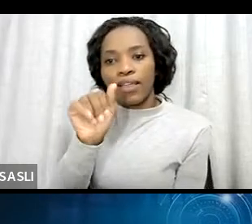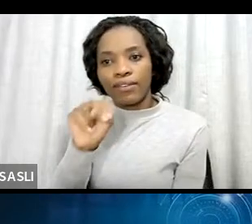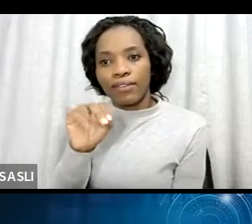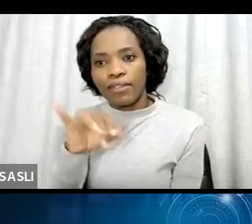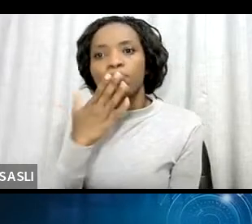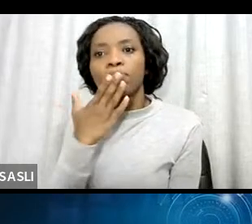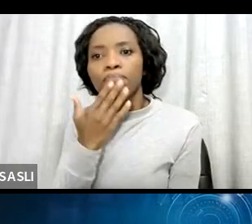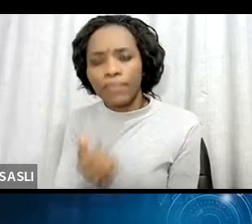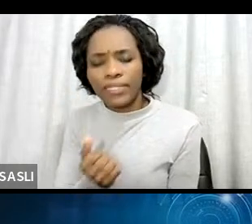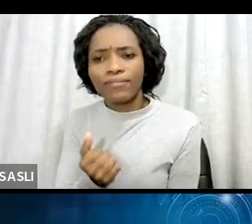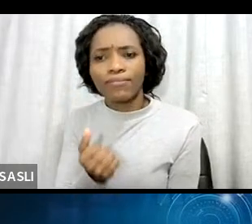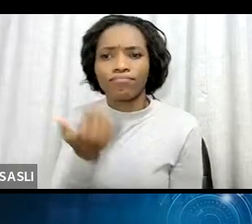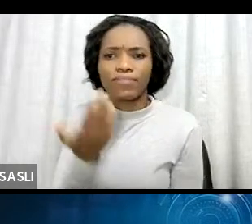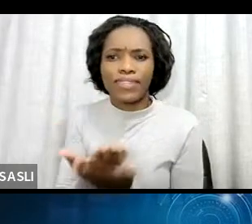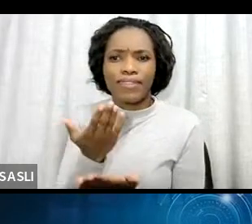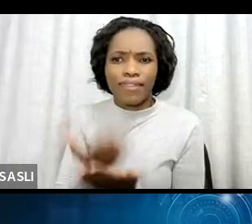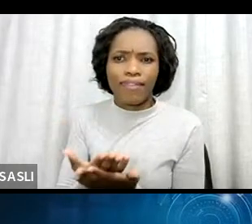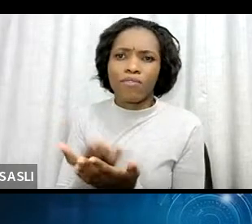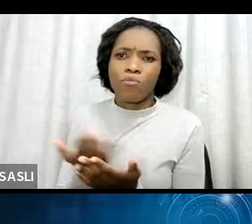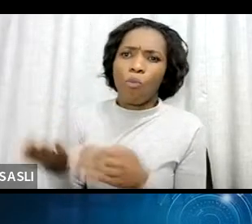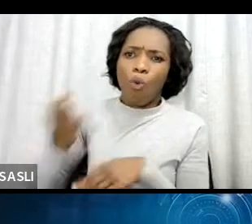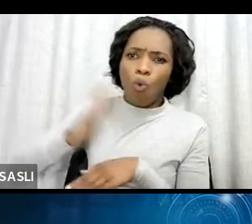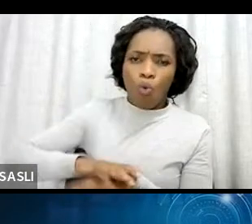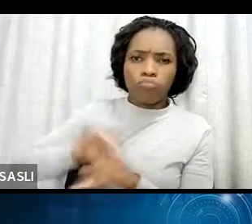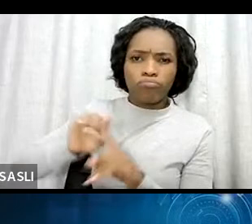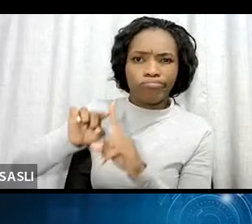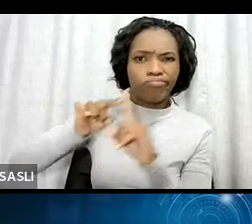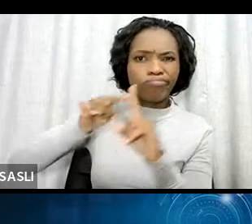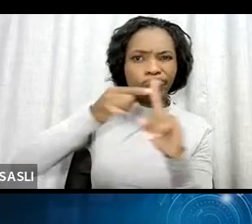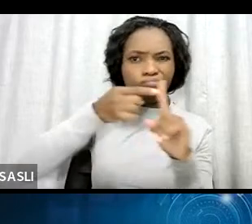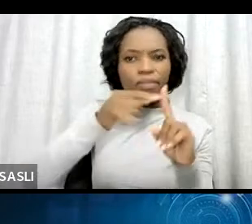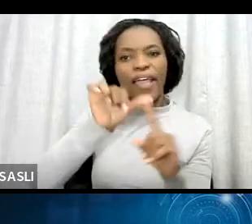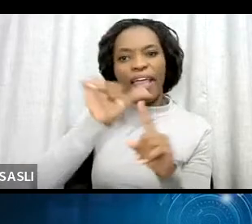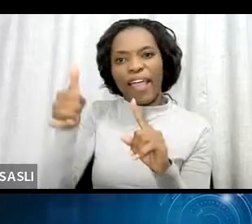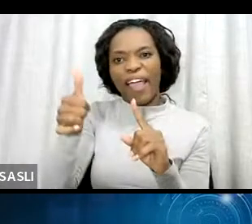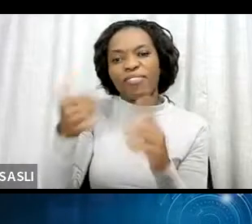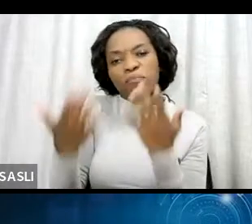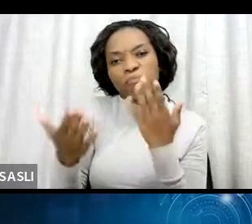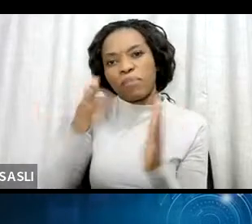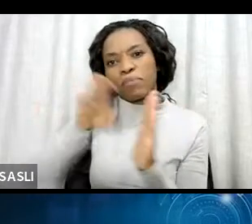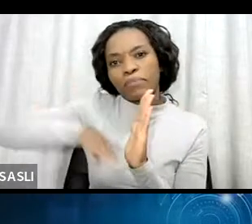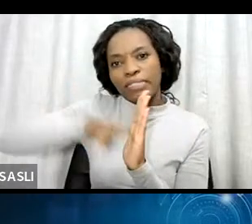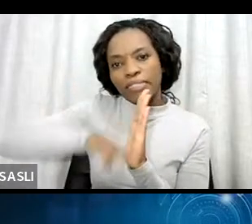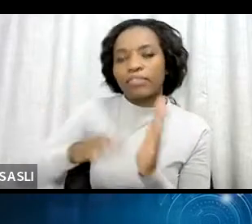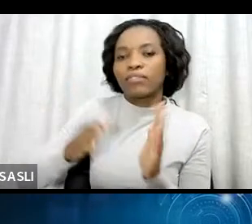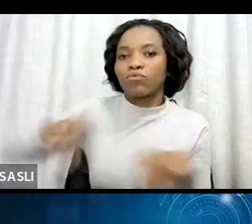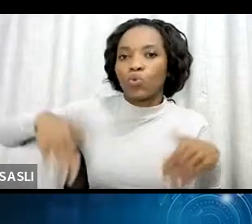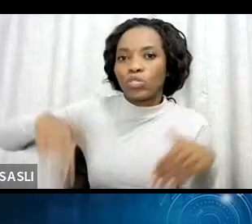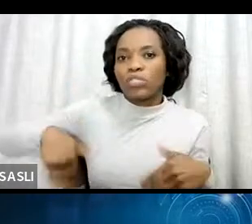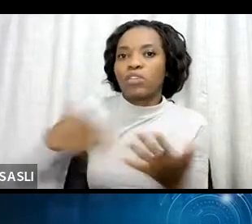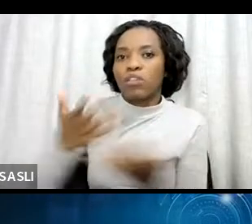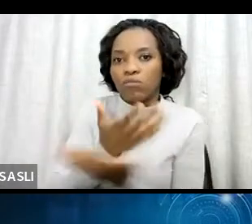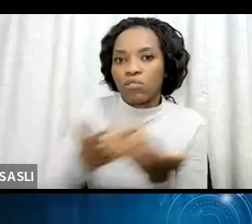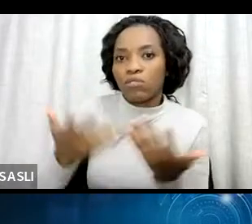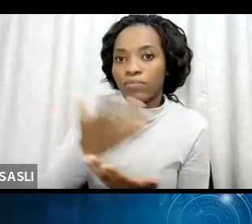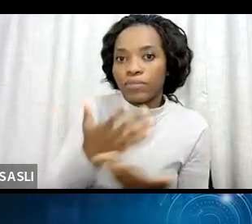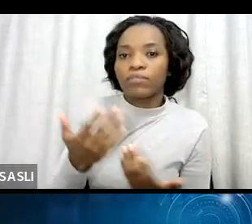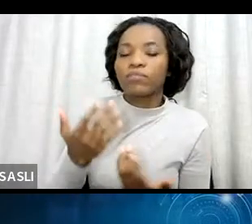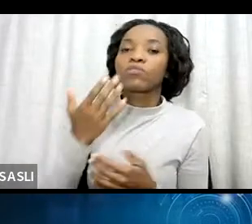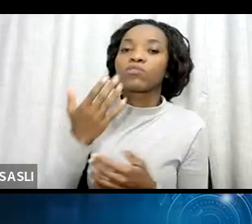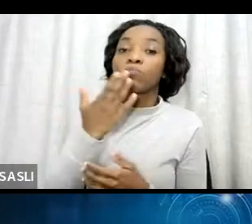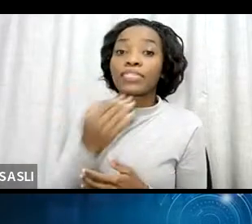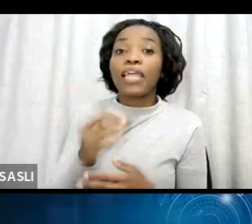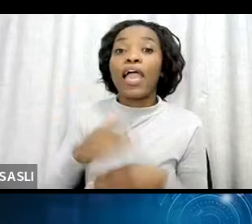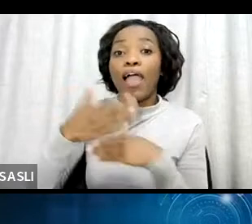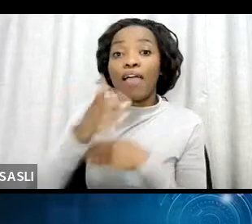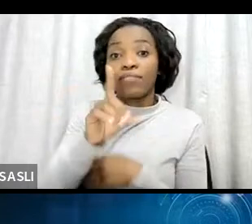have necessarily been shared here as we conclude our panel. And thank you very much for the panel. After Dr. Razilani, it will be back